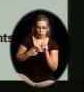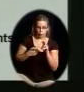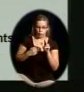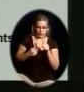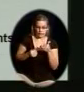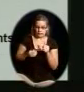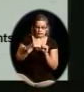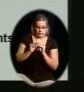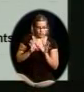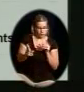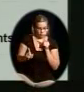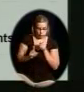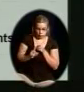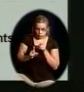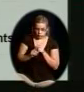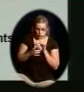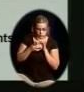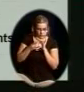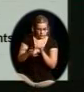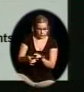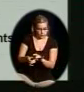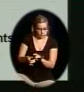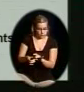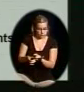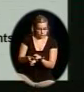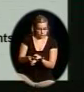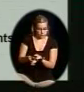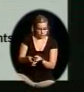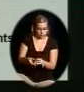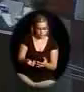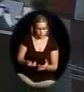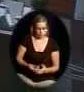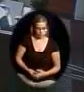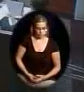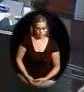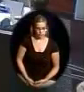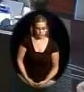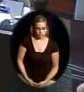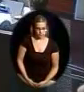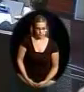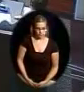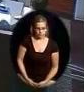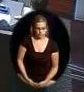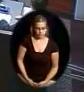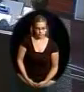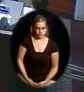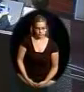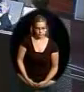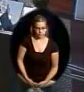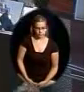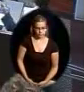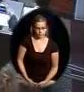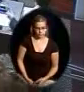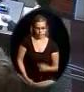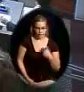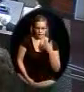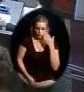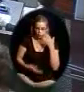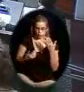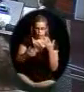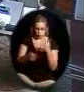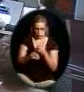any clarifying points related to that specific plan? I know you received that as an